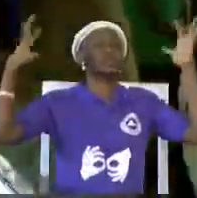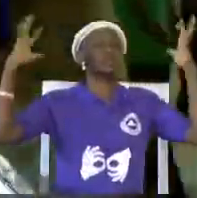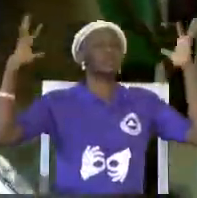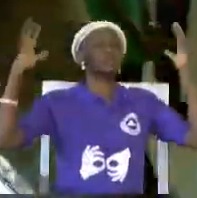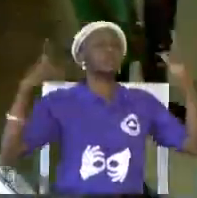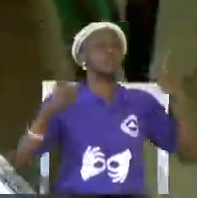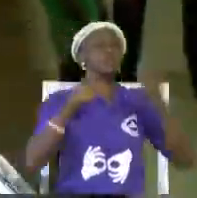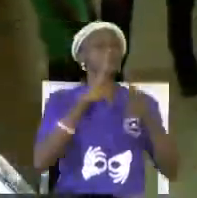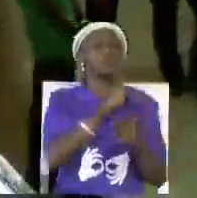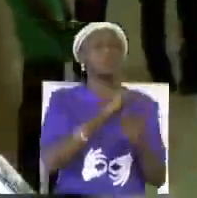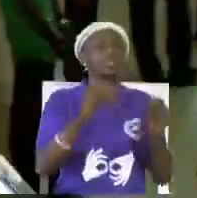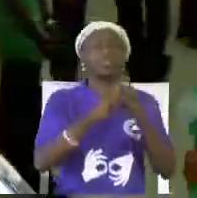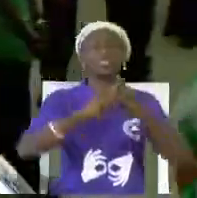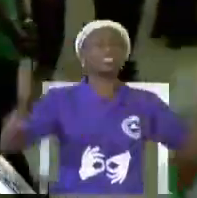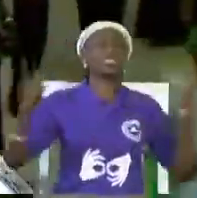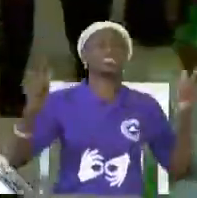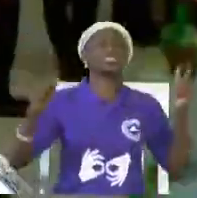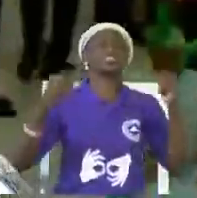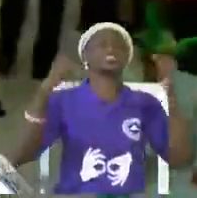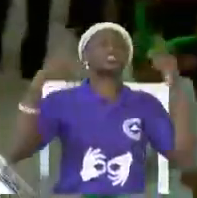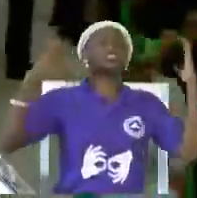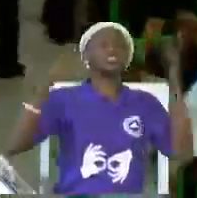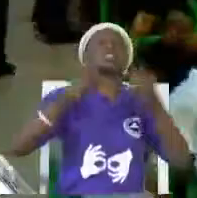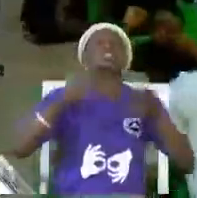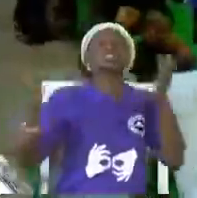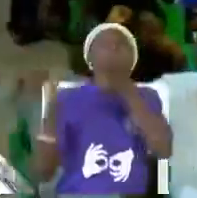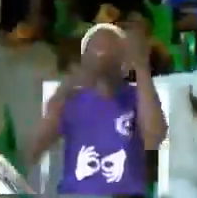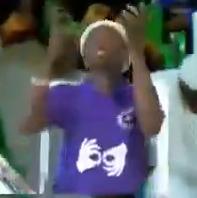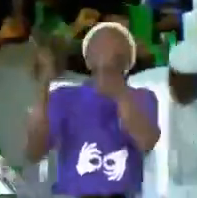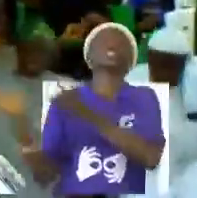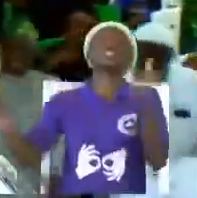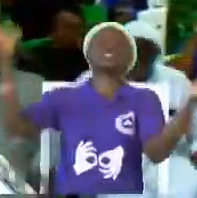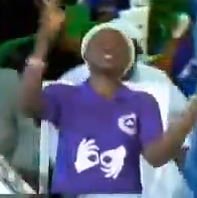Let it be a violent one. Shout Jesus.